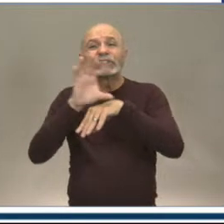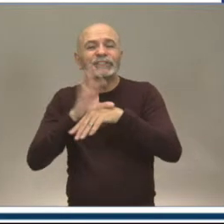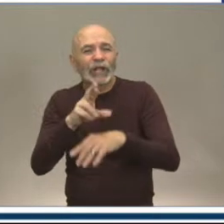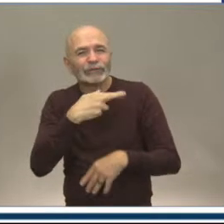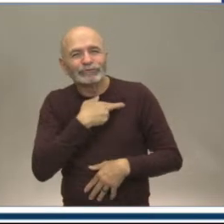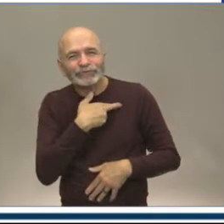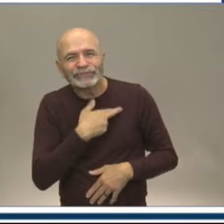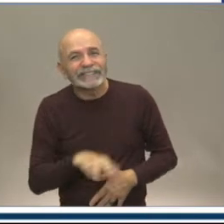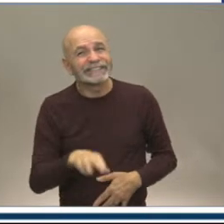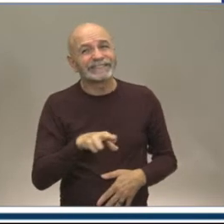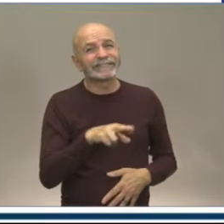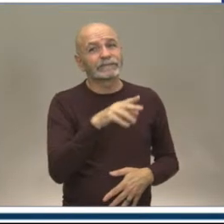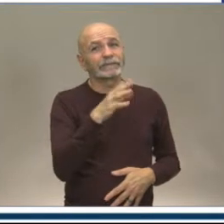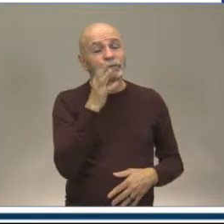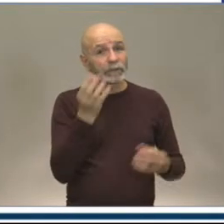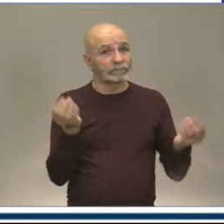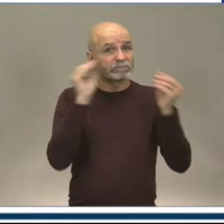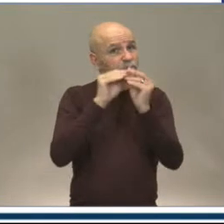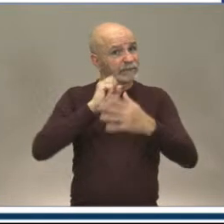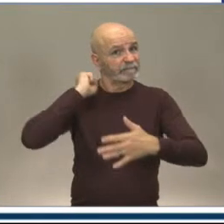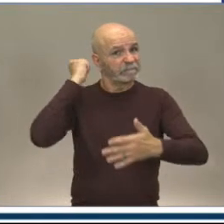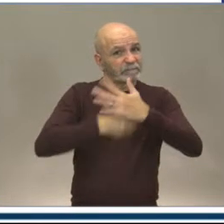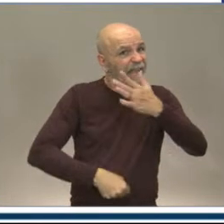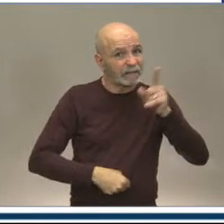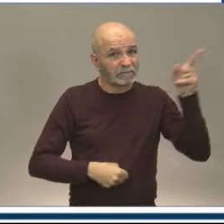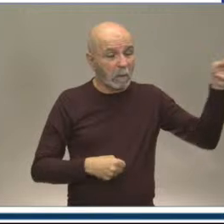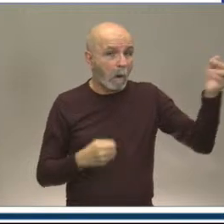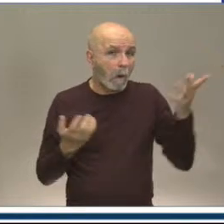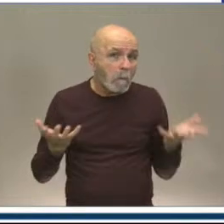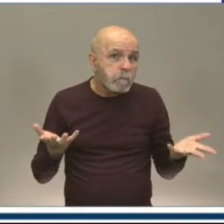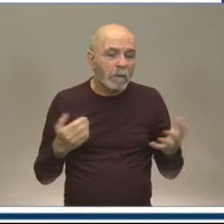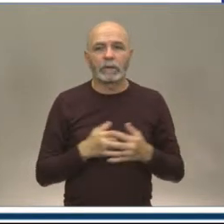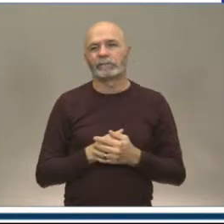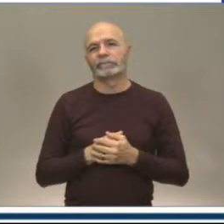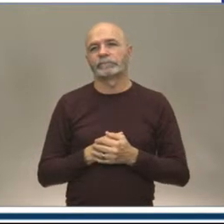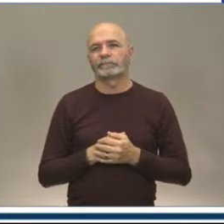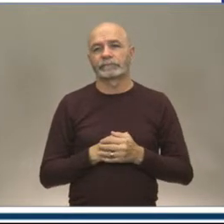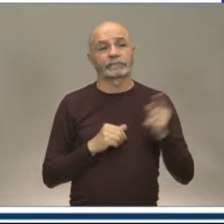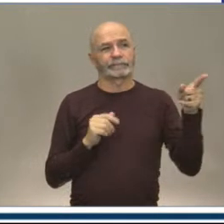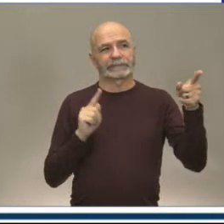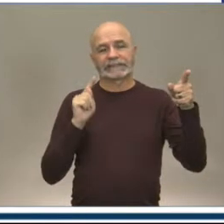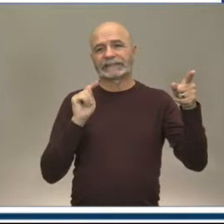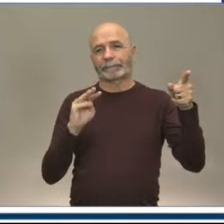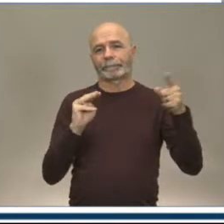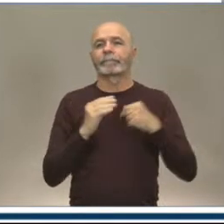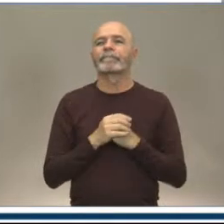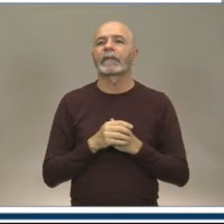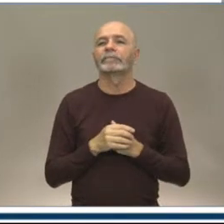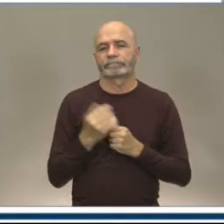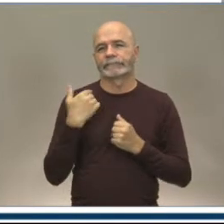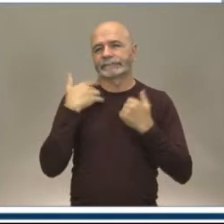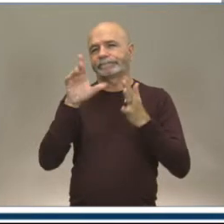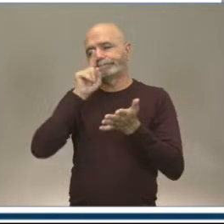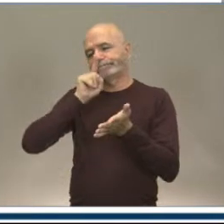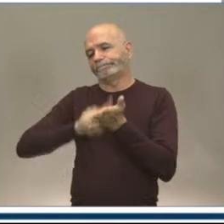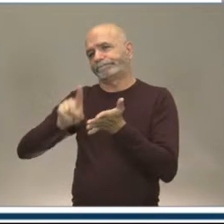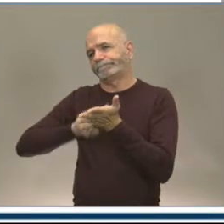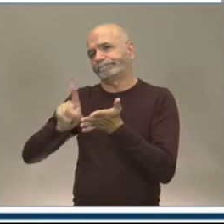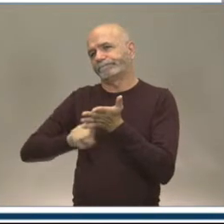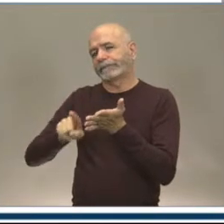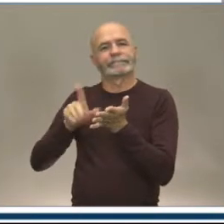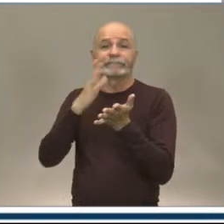additional organizers in addition to just Robert Smith? I think the investigation is still ongoing as